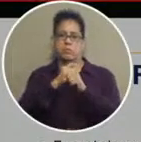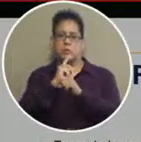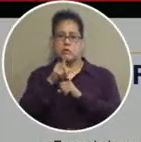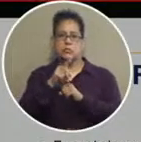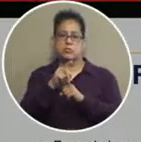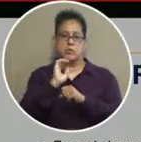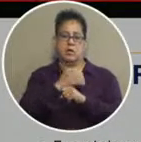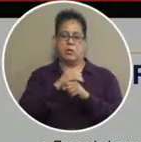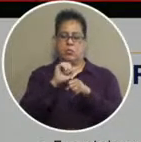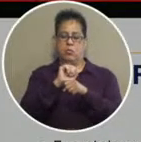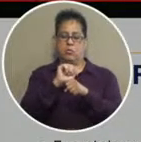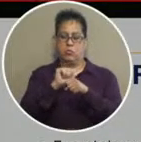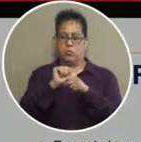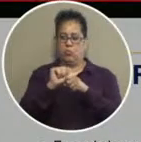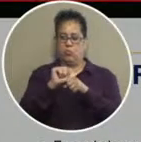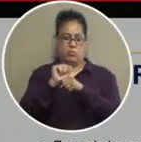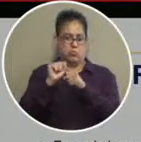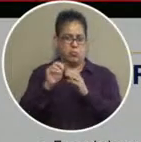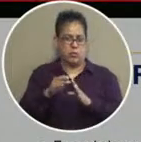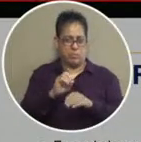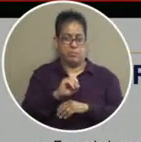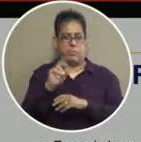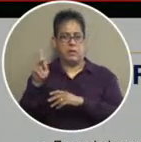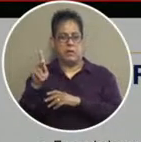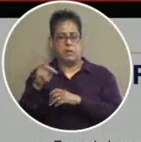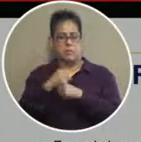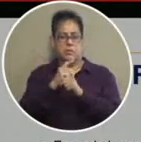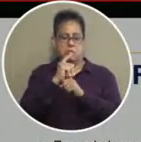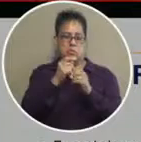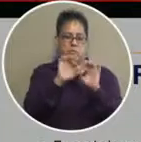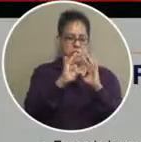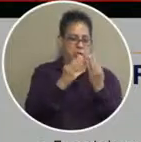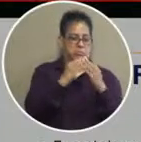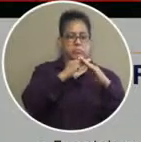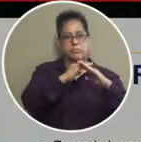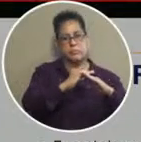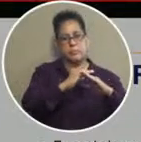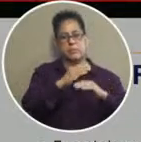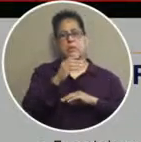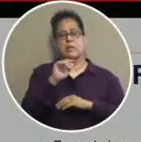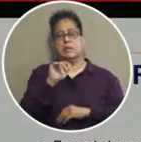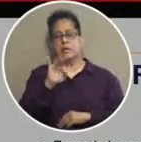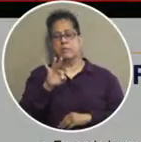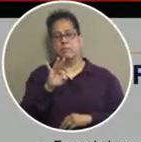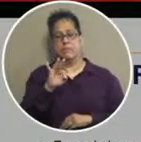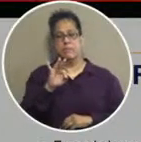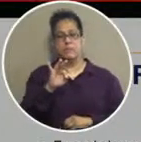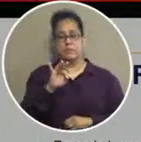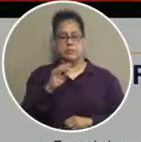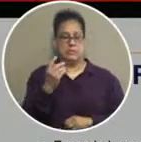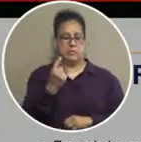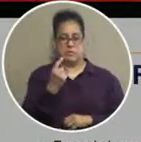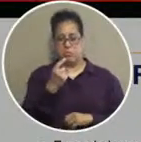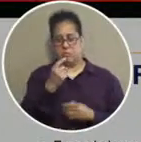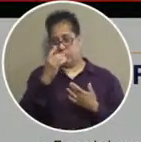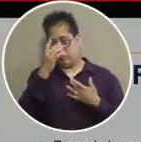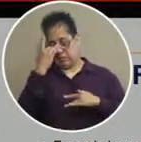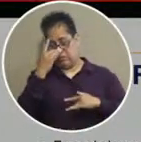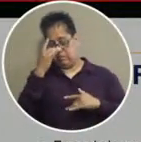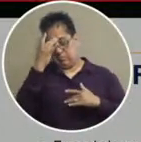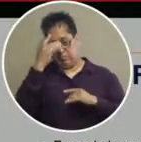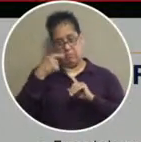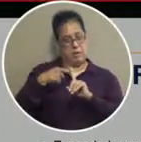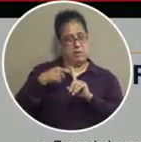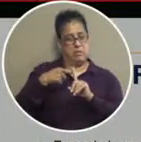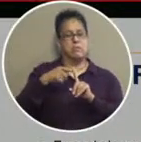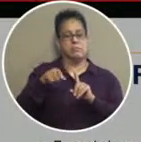can get our workforce back in place and make sure that families are protected. If someone is infected, we can make sure that they